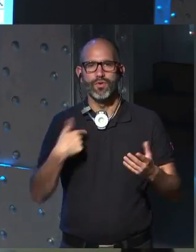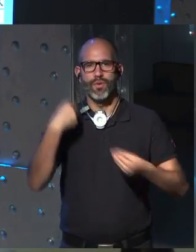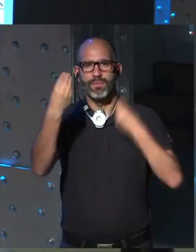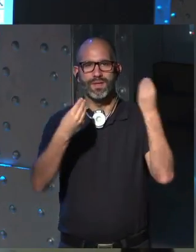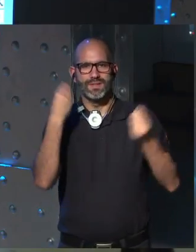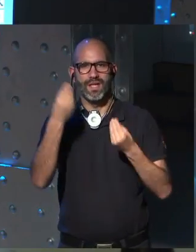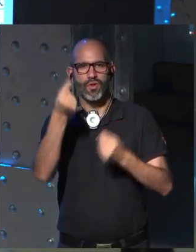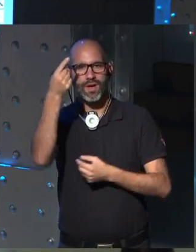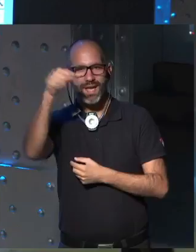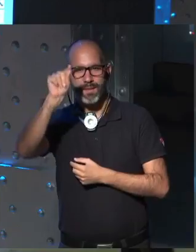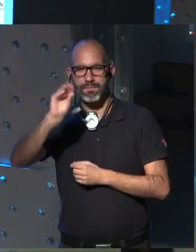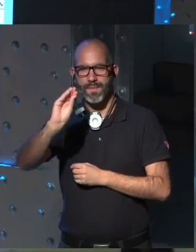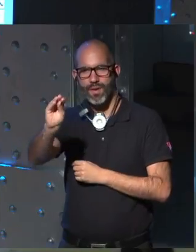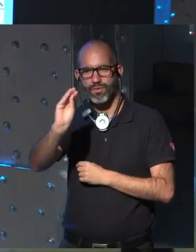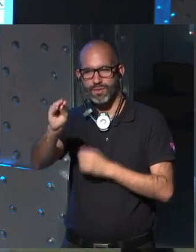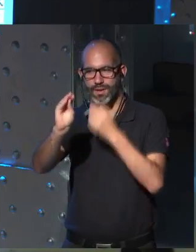was thinking, Greg,